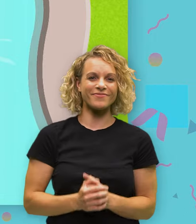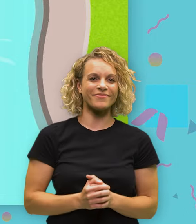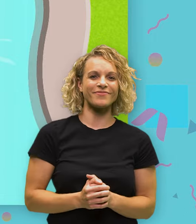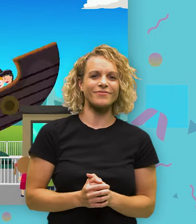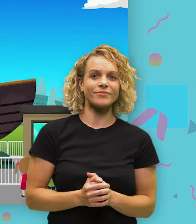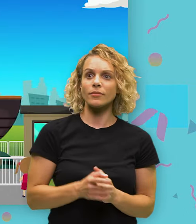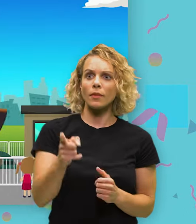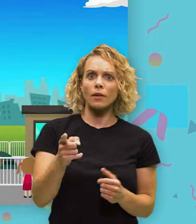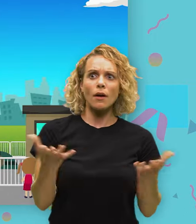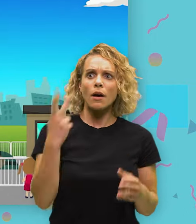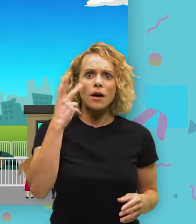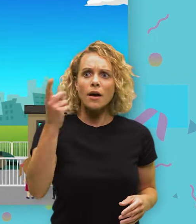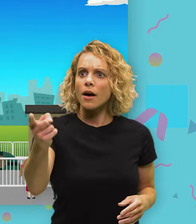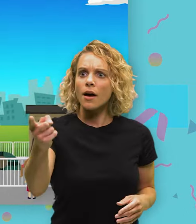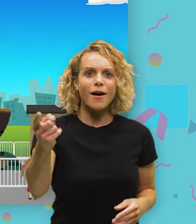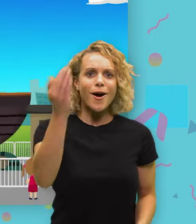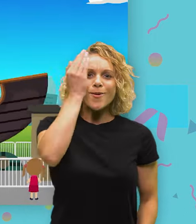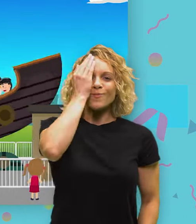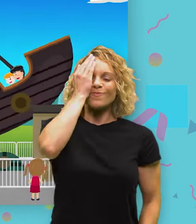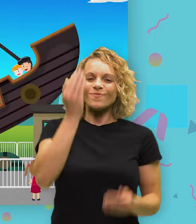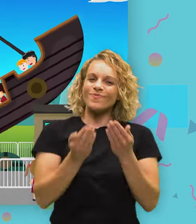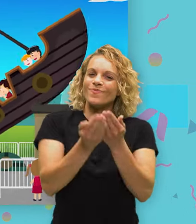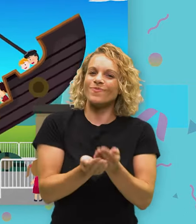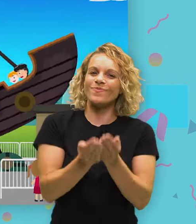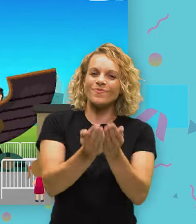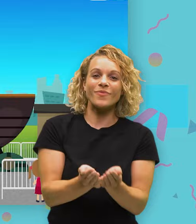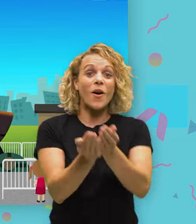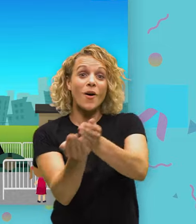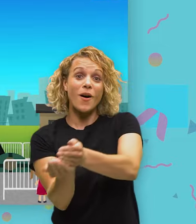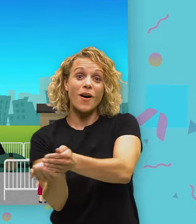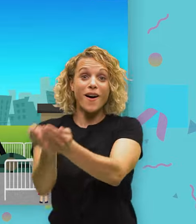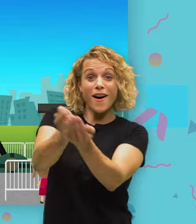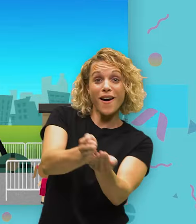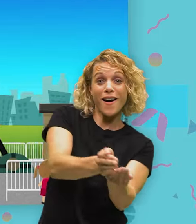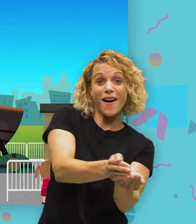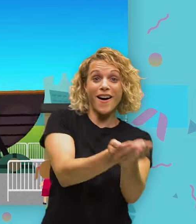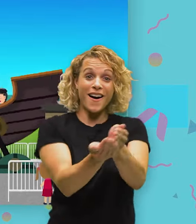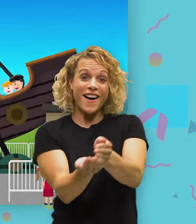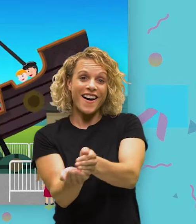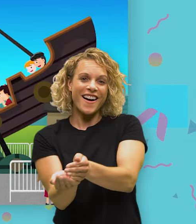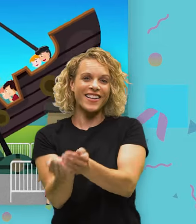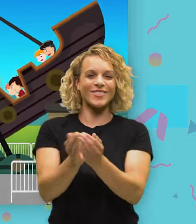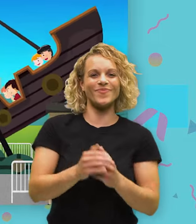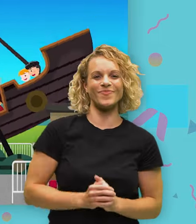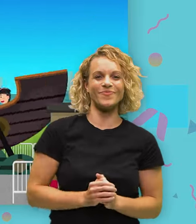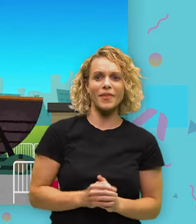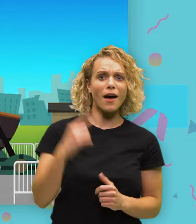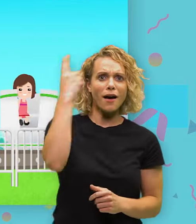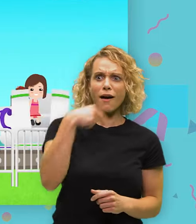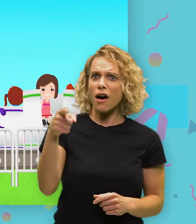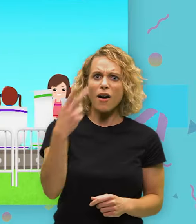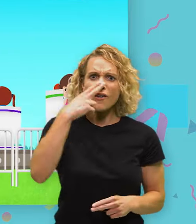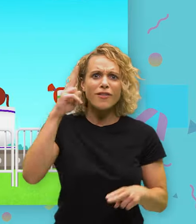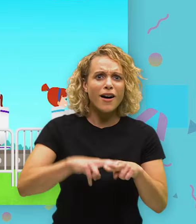next one. What's that I see? A pirate ship rocking from side to side.